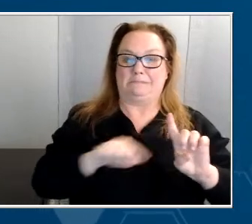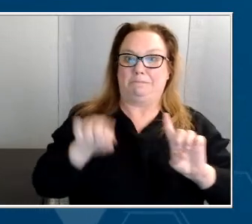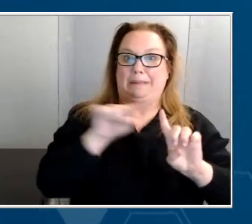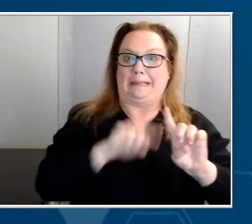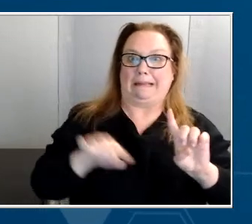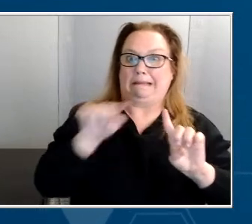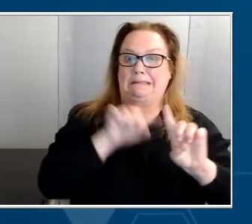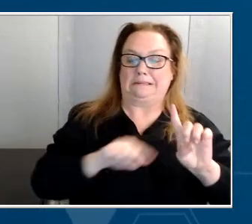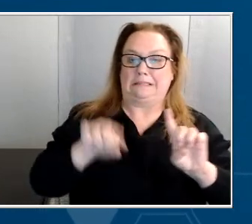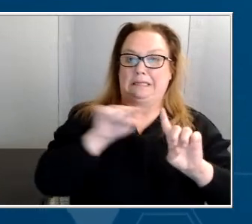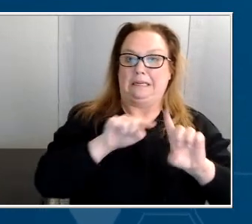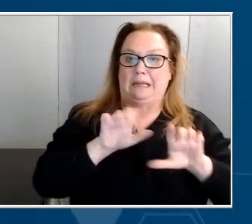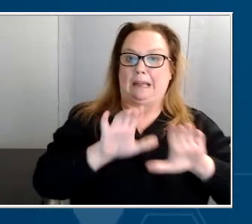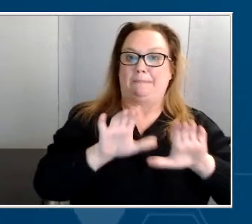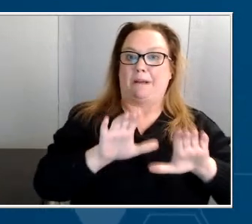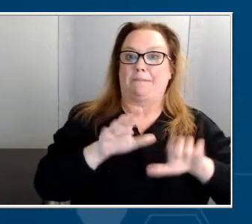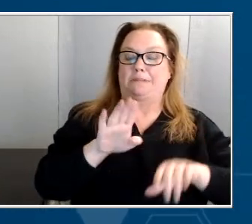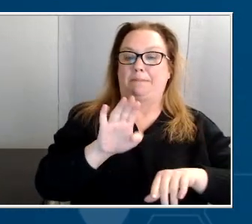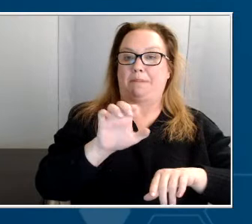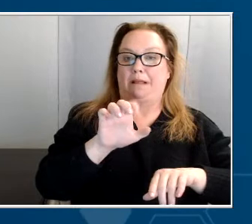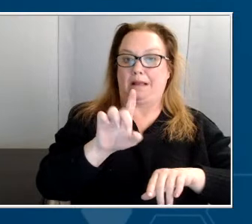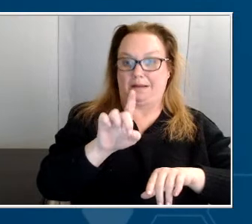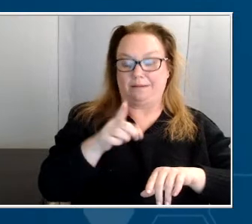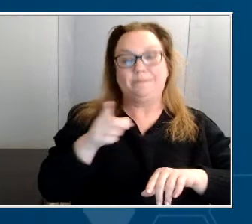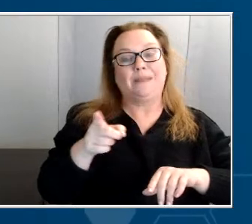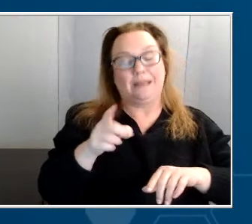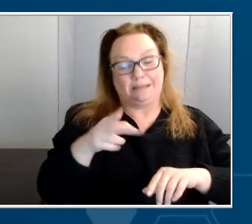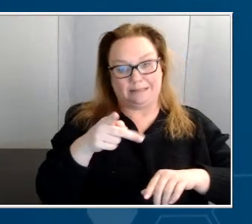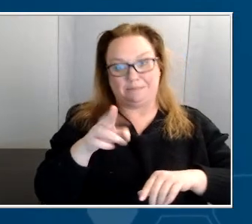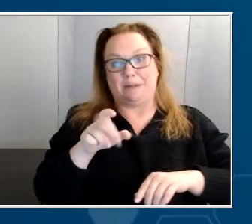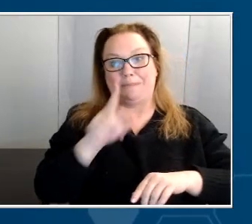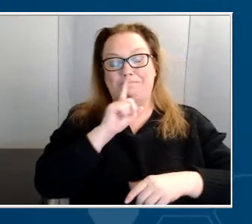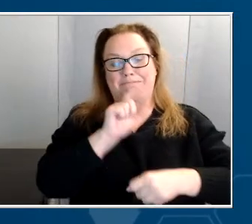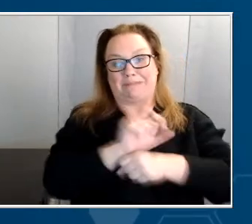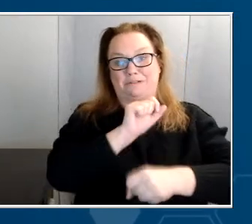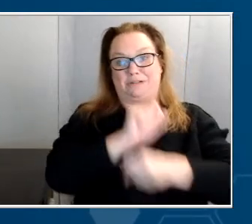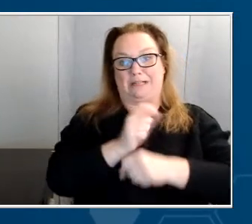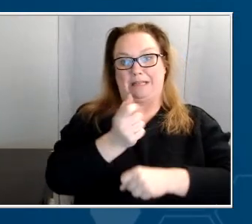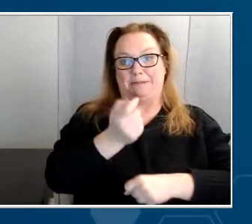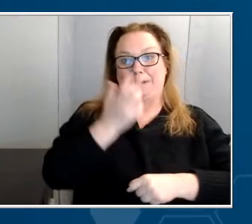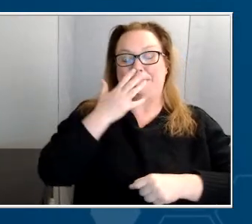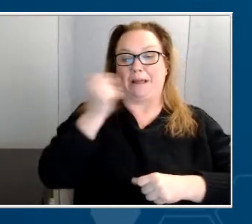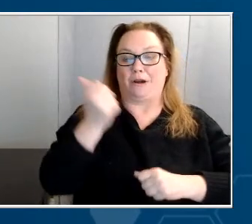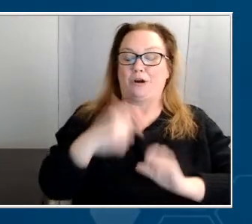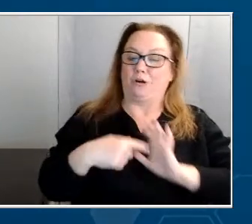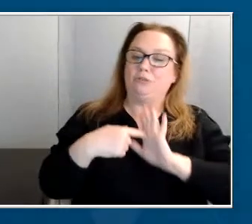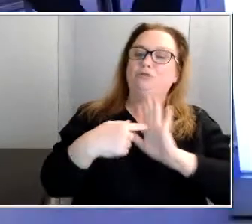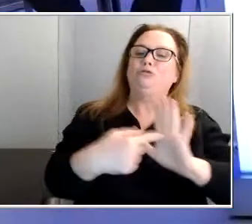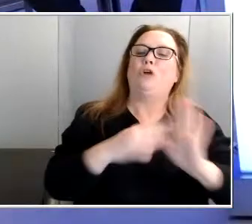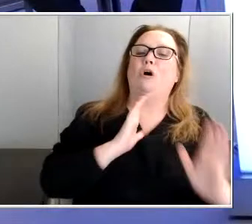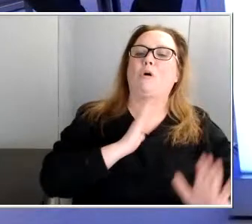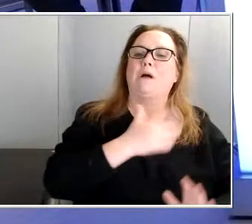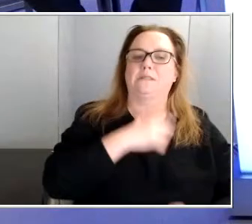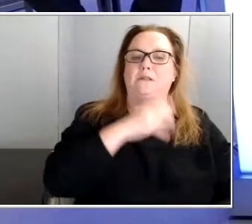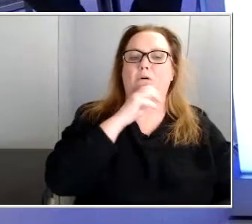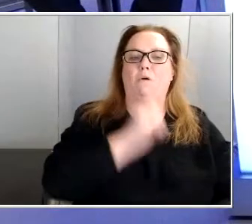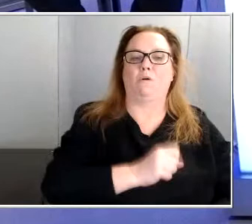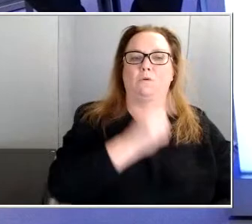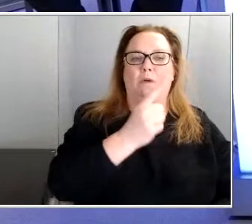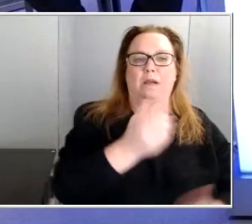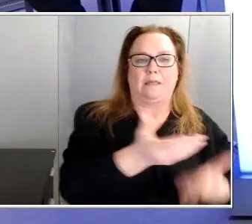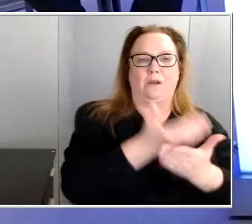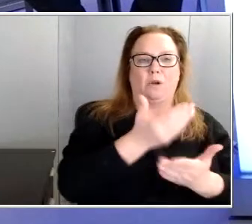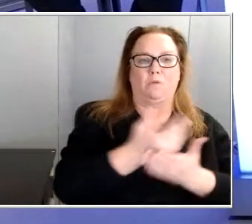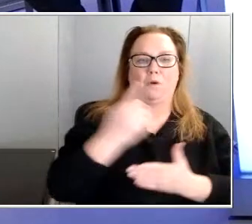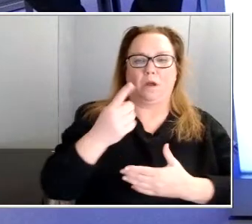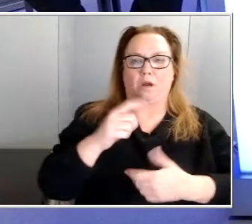spoiler alert, the newer pump does turn out to be better. Dr. Shaw, you brought one of these new pumps. Show us how the old one and the new one works, and talk